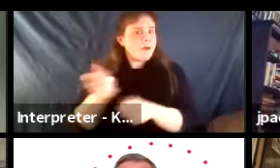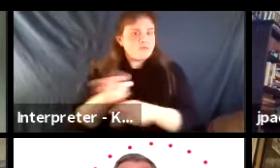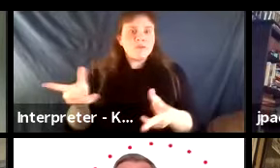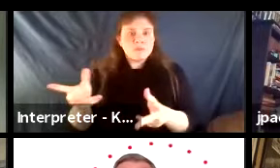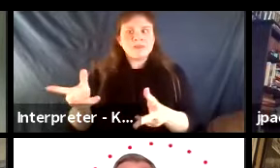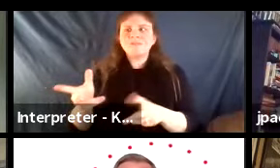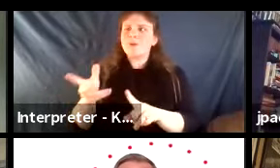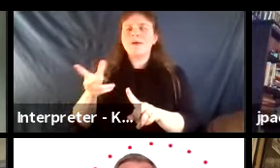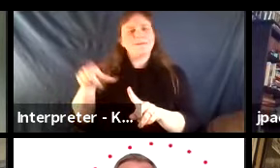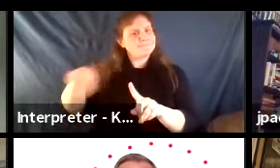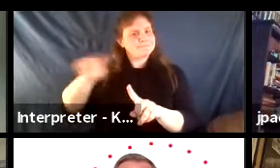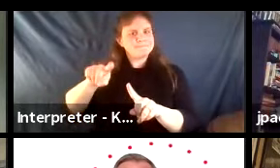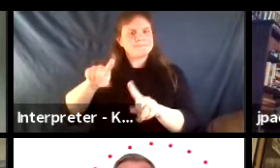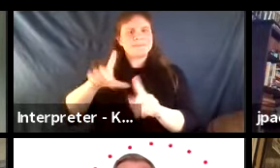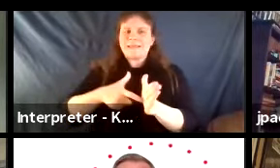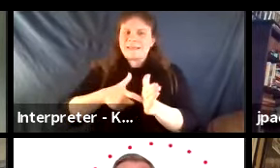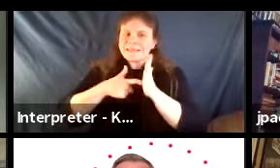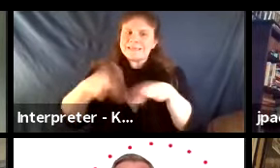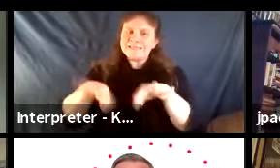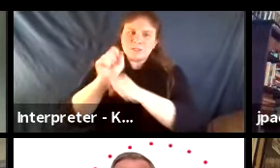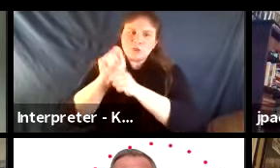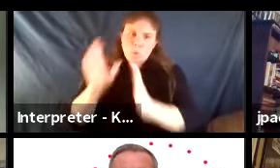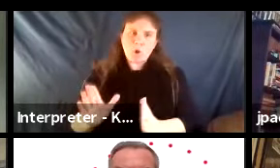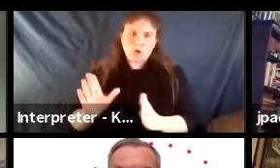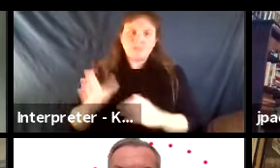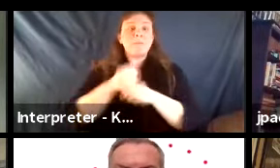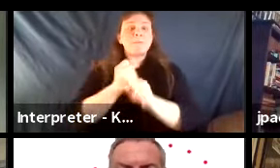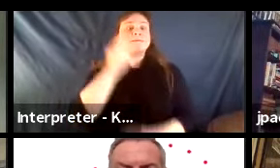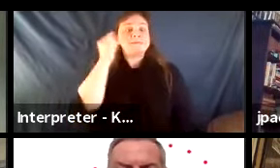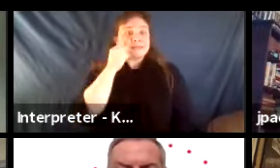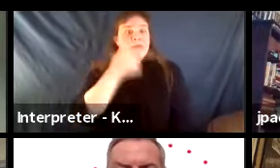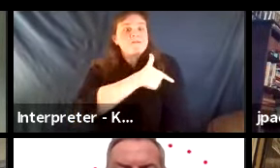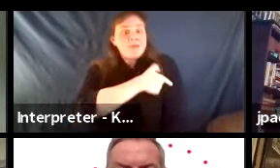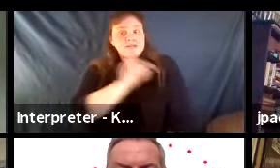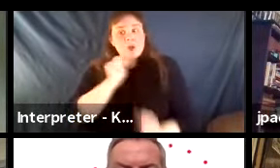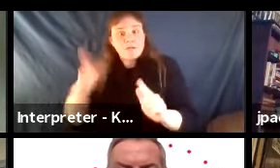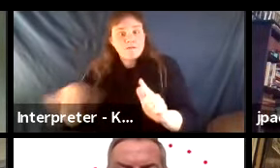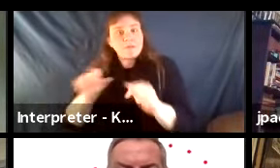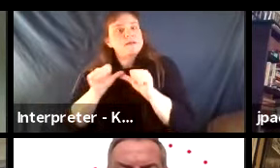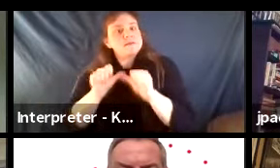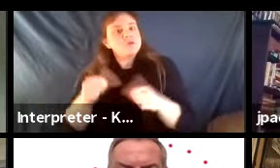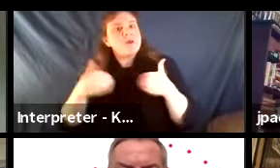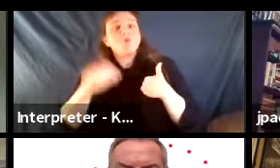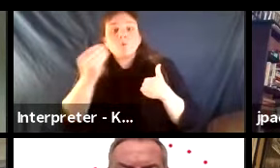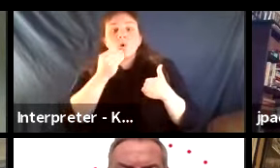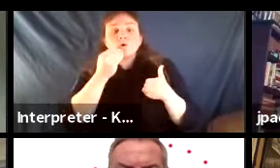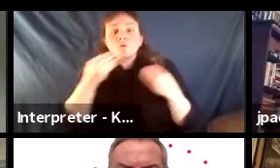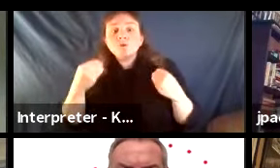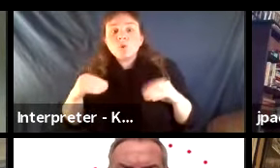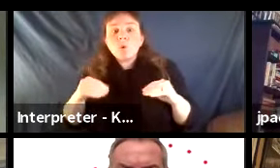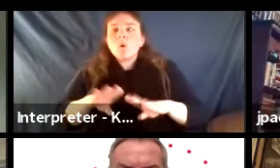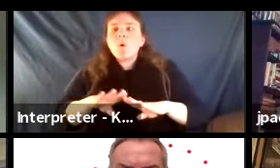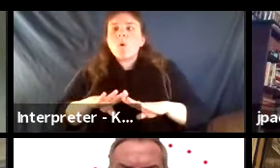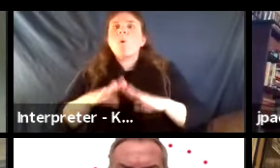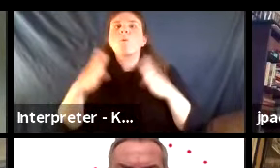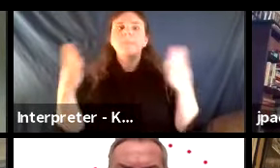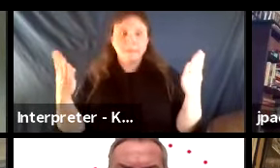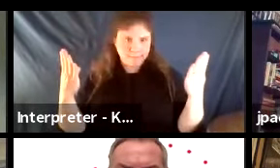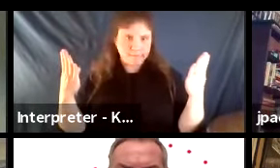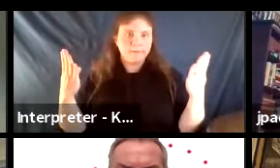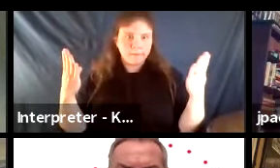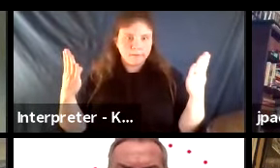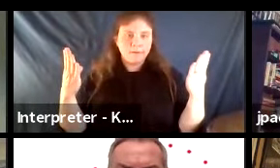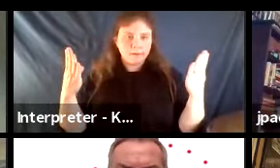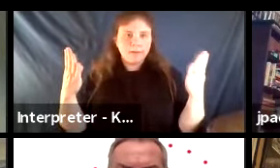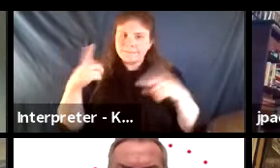essential workers so they can stay safe and we can continue to keep grocery stores open because we need them in our